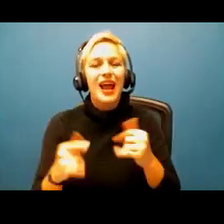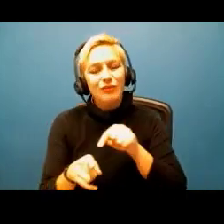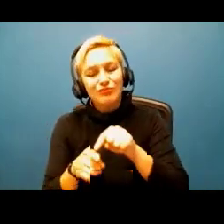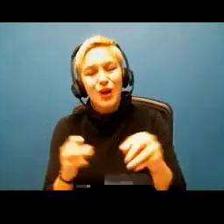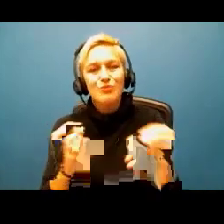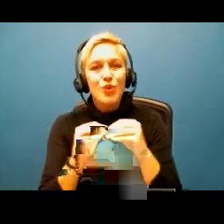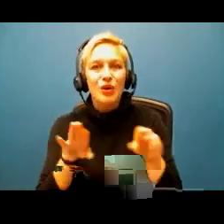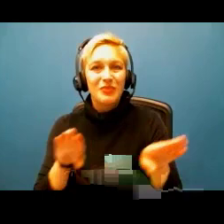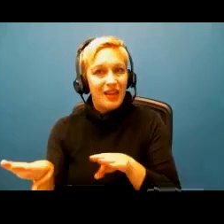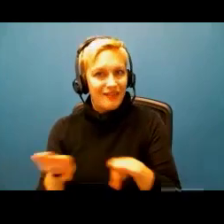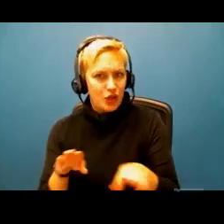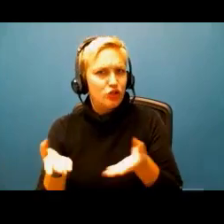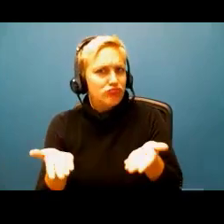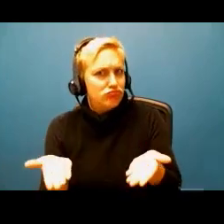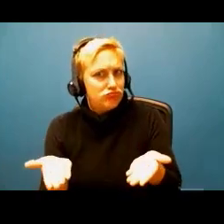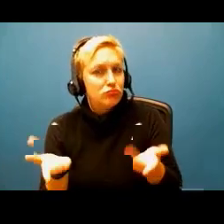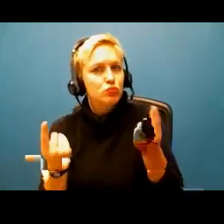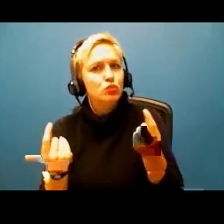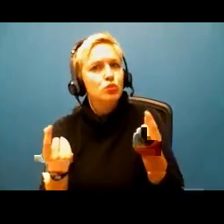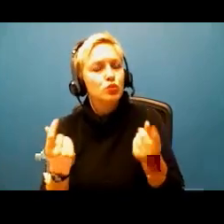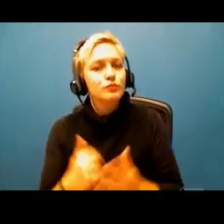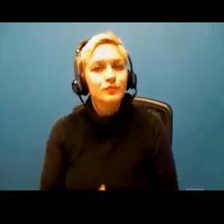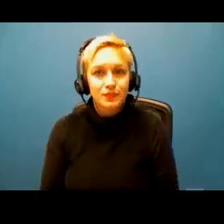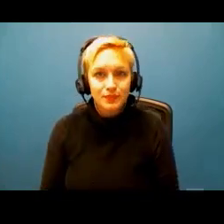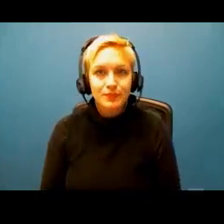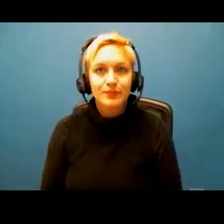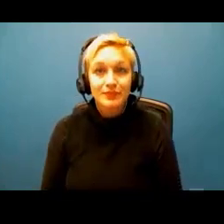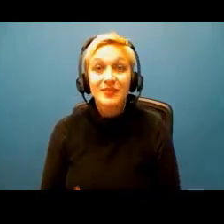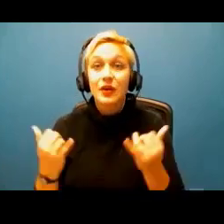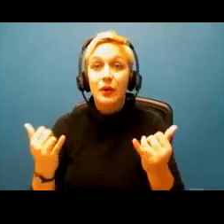to it too. Thank you.